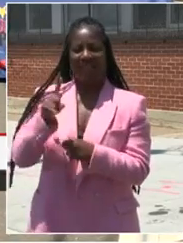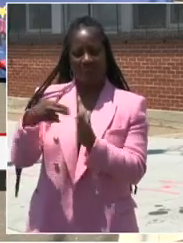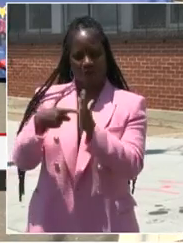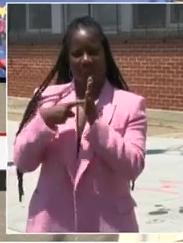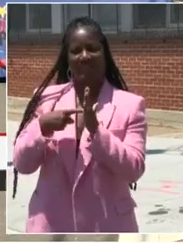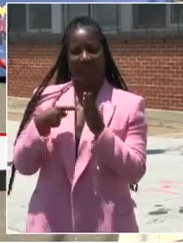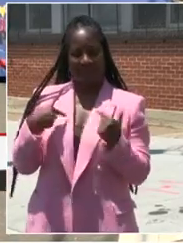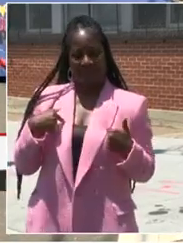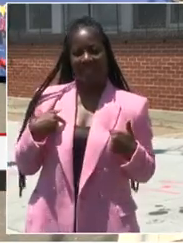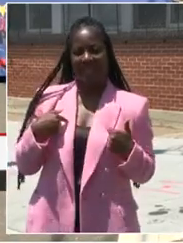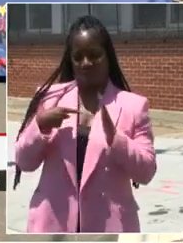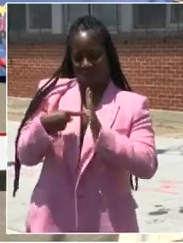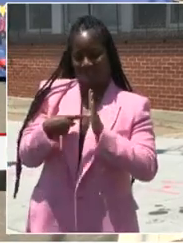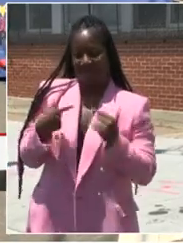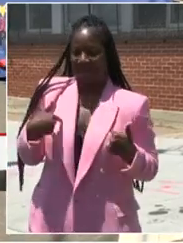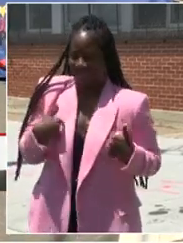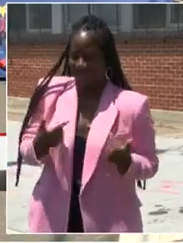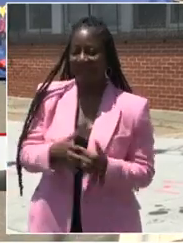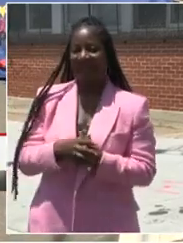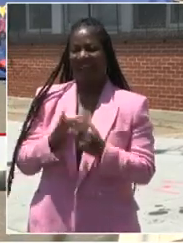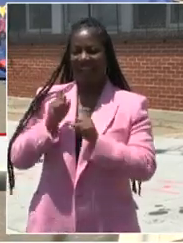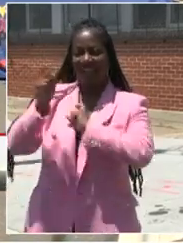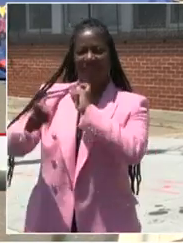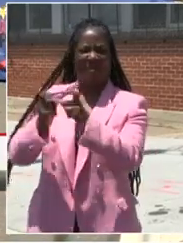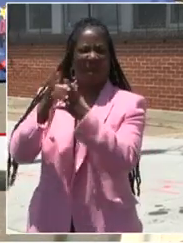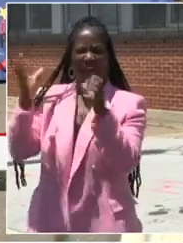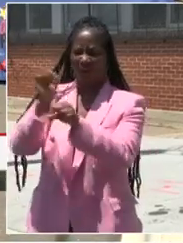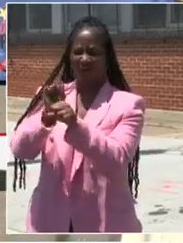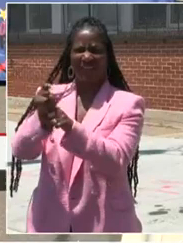me and give them a lot of work. They